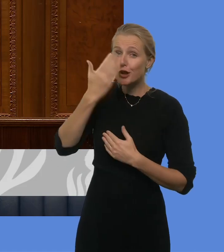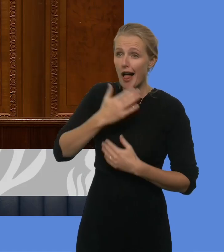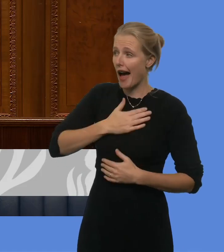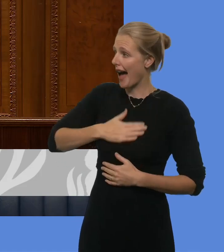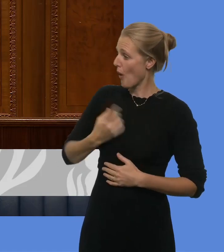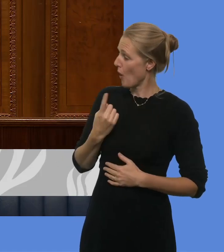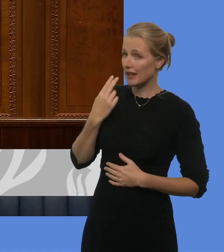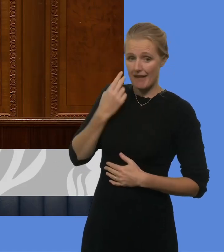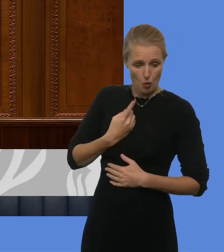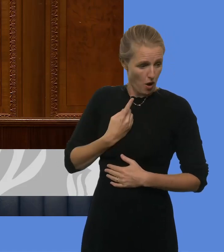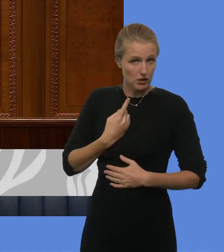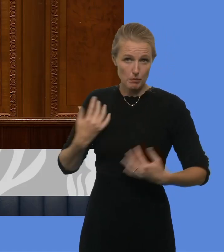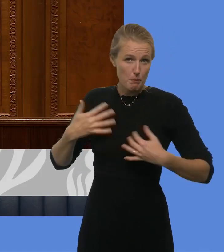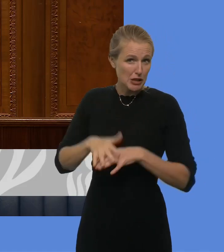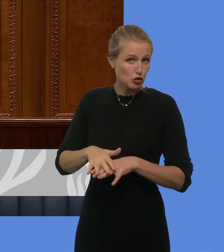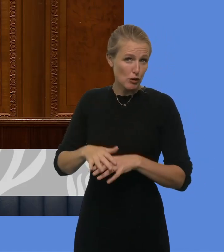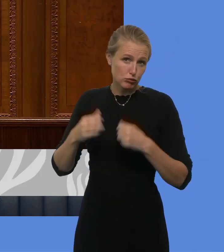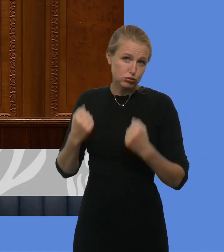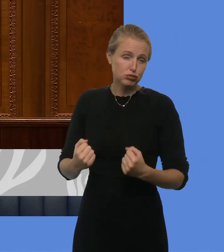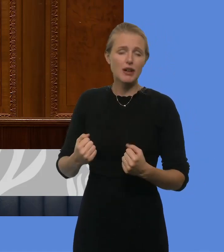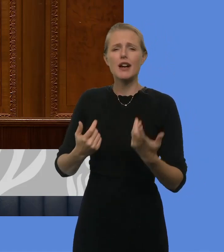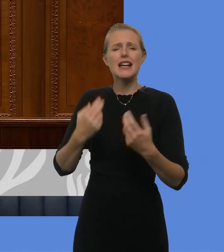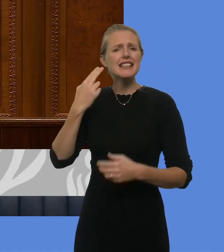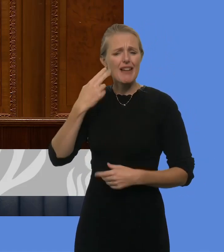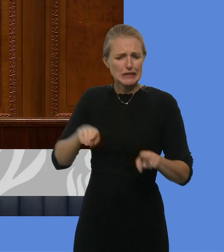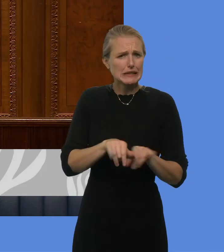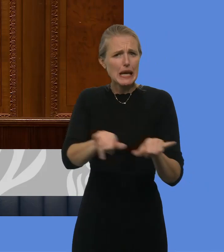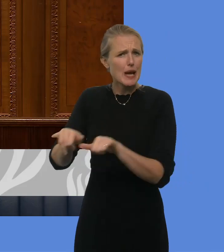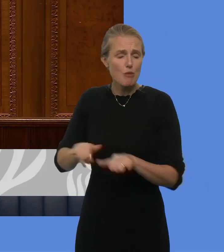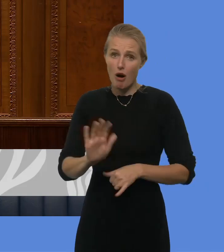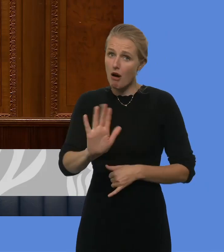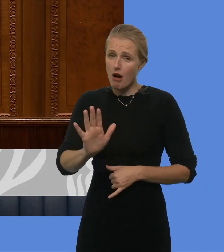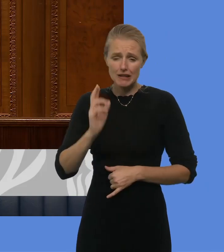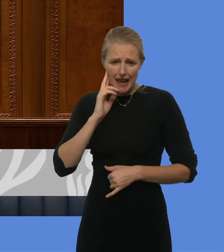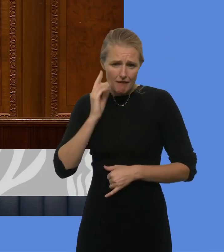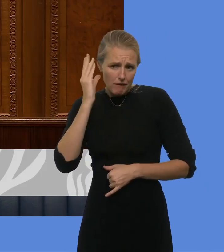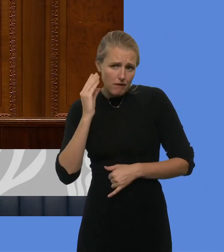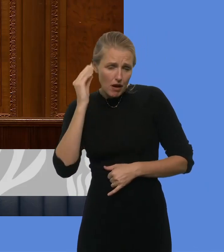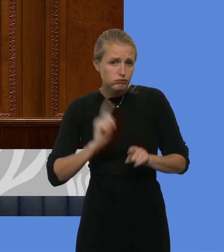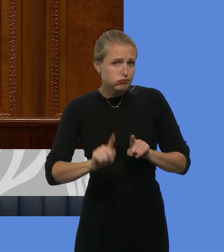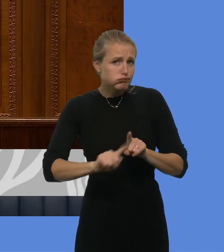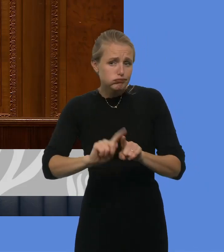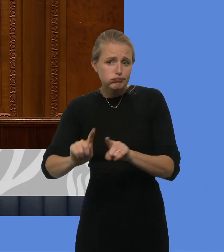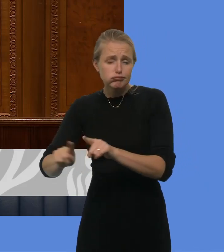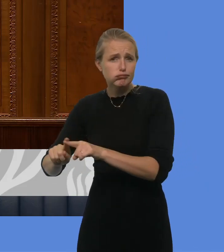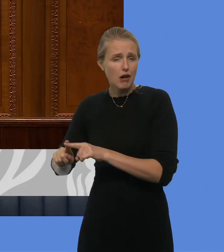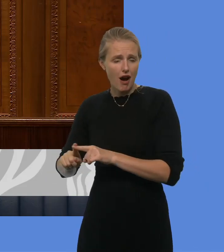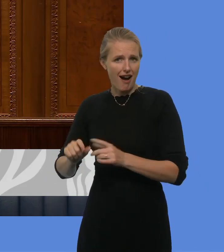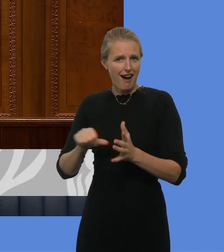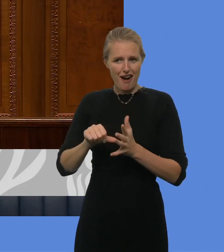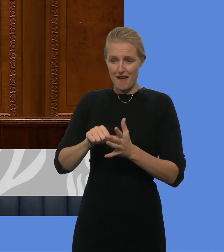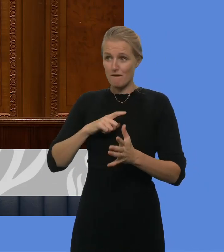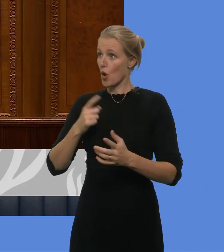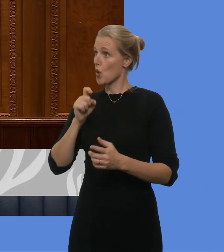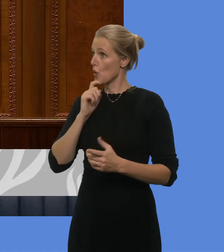people have varying types and levels of deafness. This presents a challenge for educationalists working with deaf children and for their families, who need as much